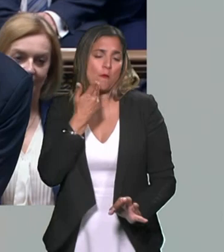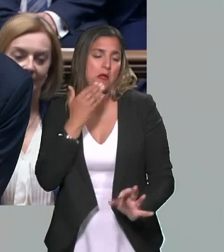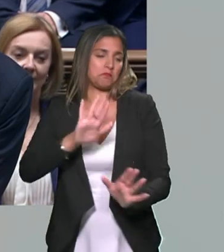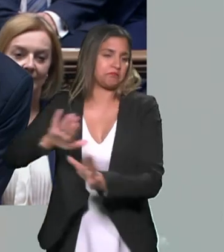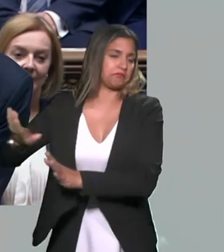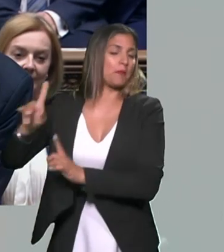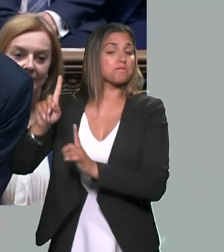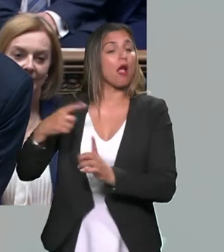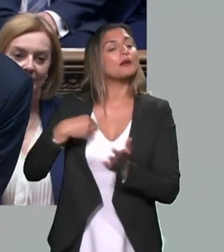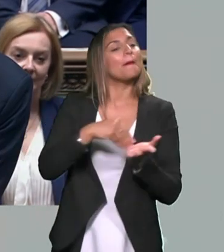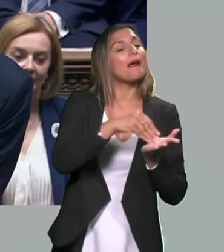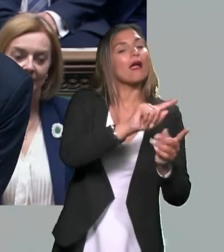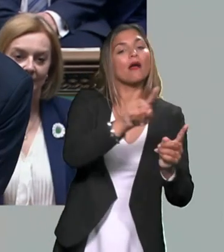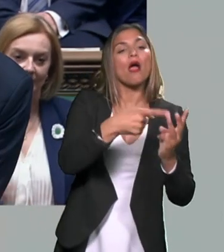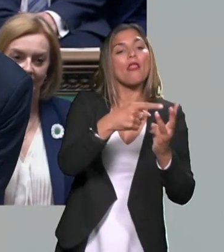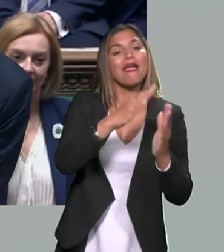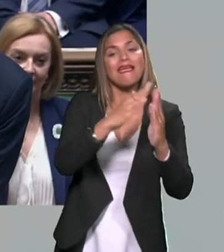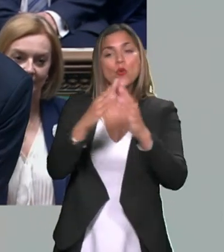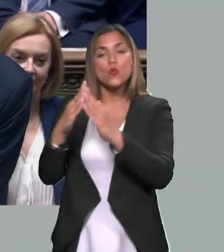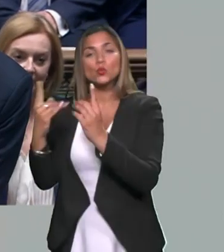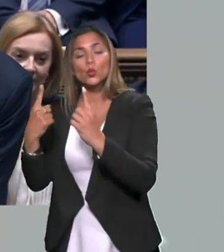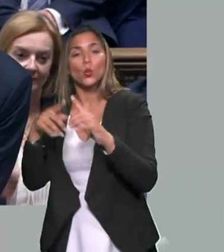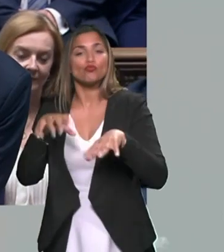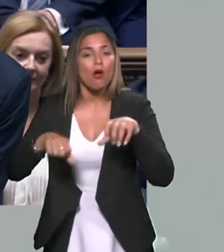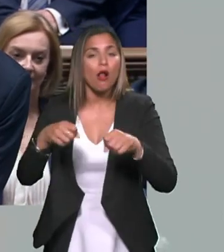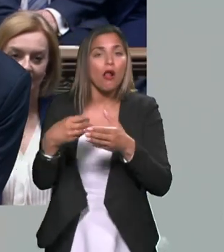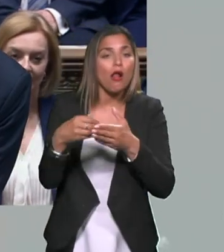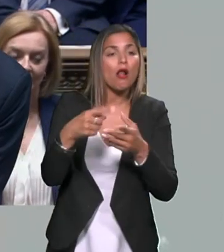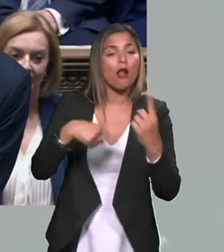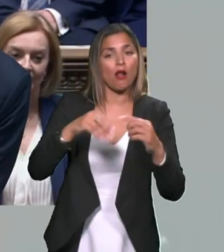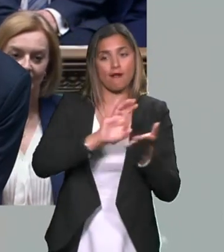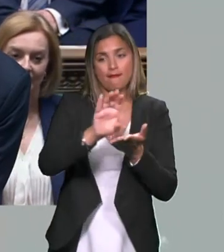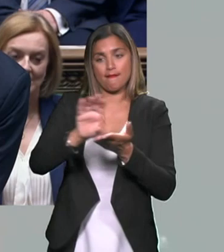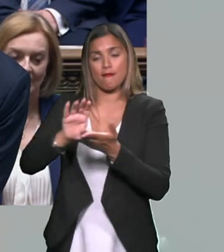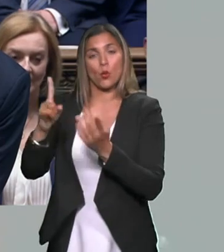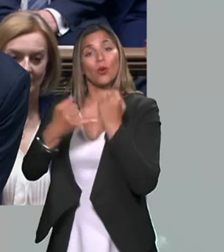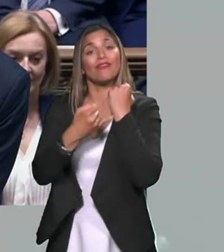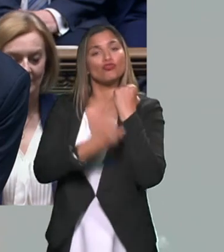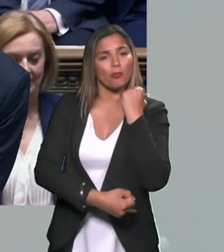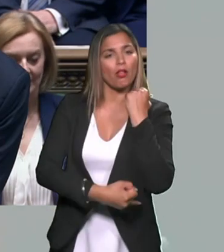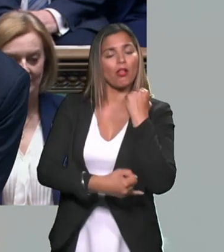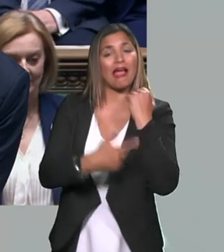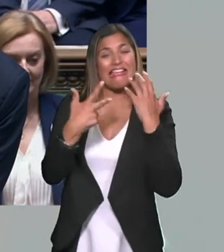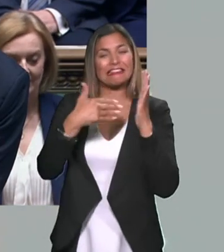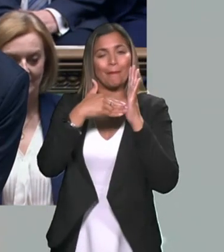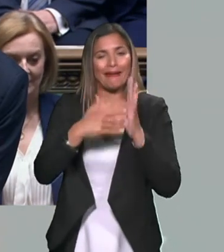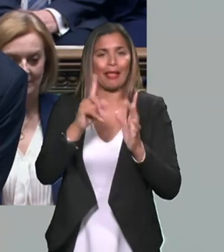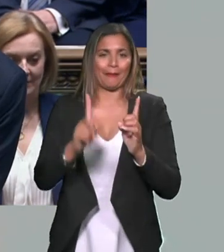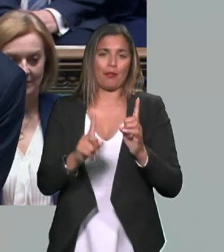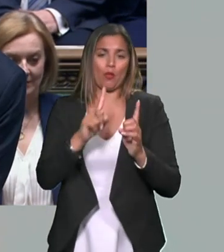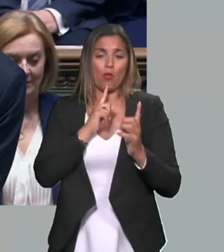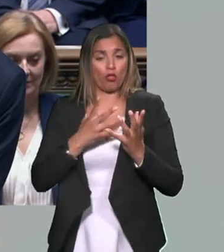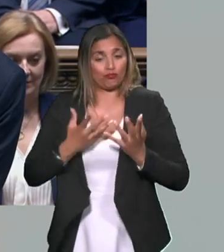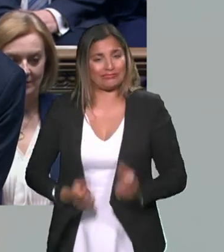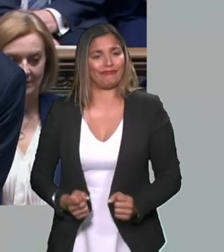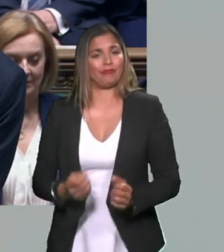£326 is arriving in the bank accounts of 8 million vulnerable people. And how can we do